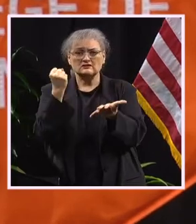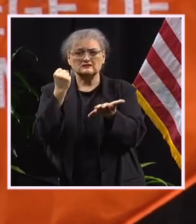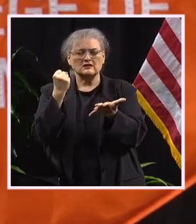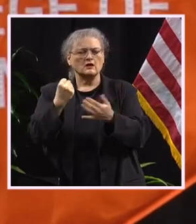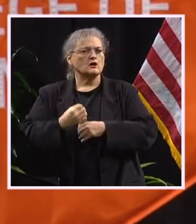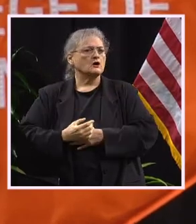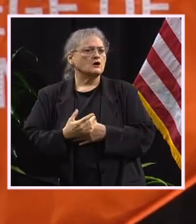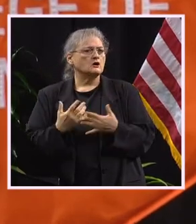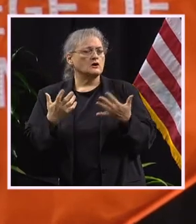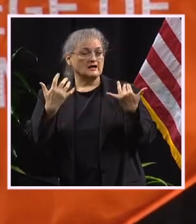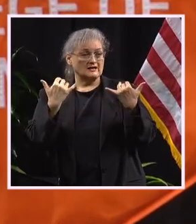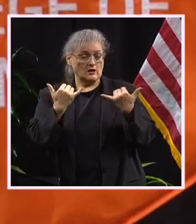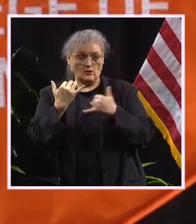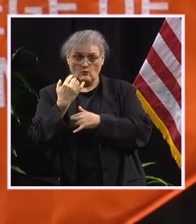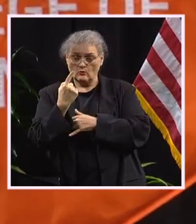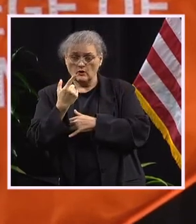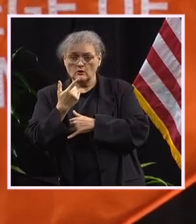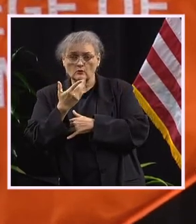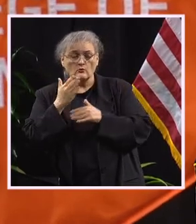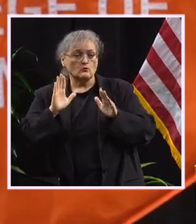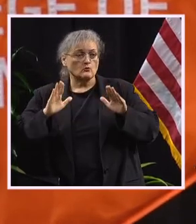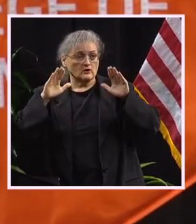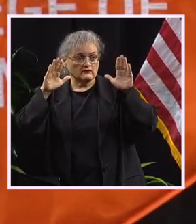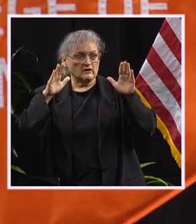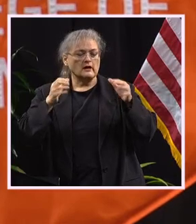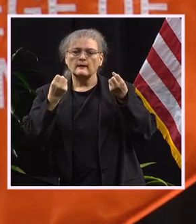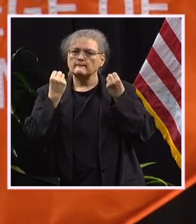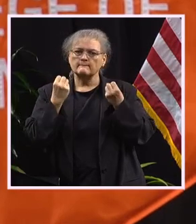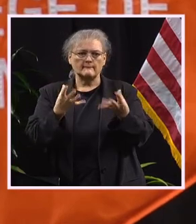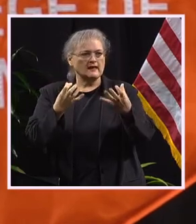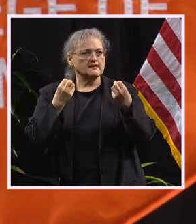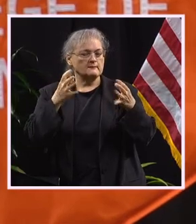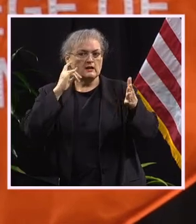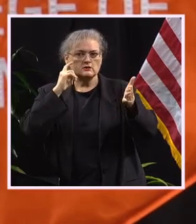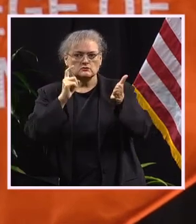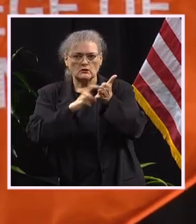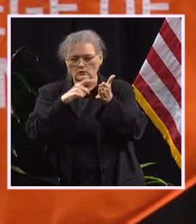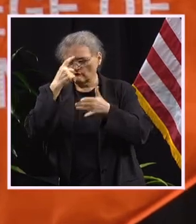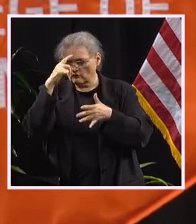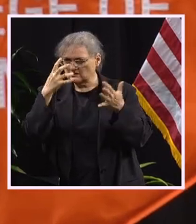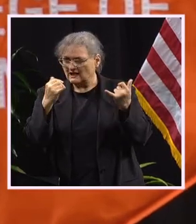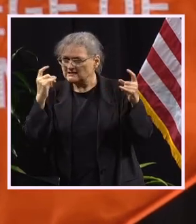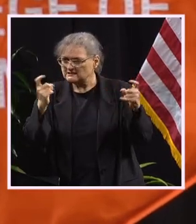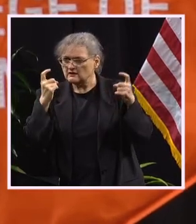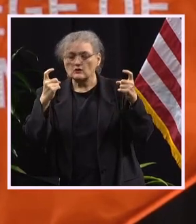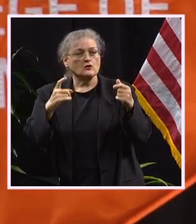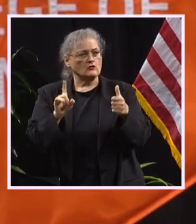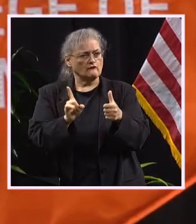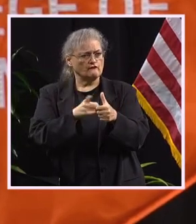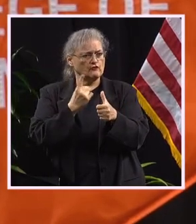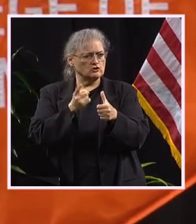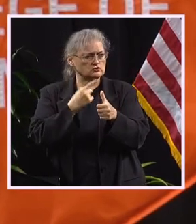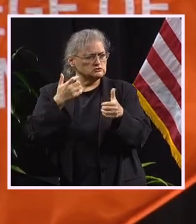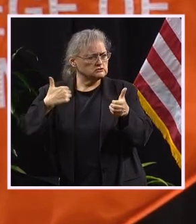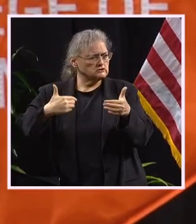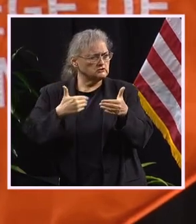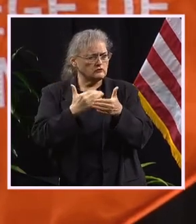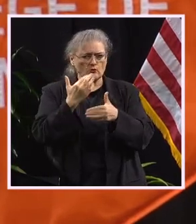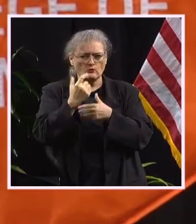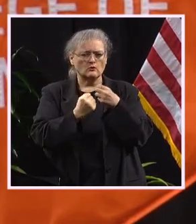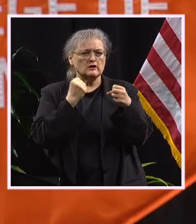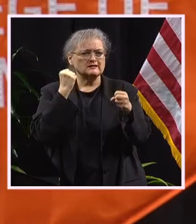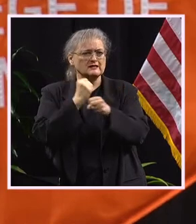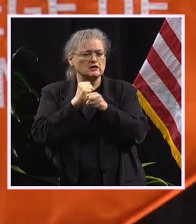things I get to do tonight is really do a bunch of recognitions in this interactive ceremony. So first of all, as we approach the one-year